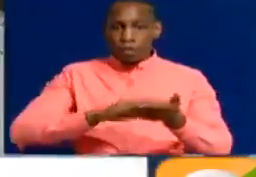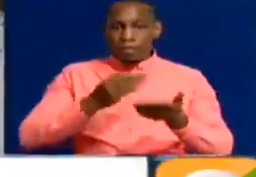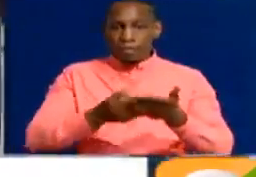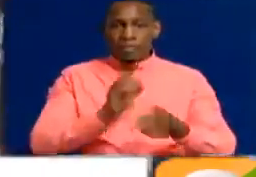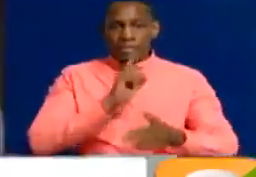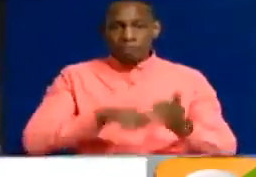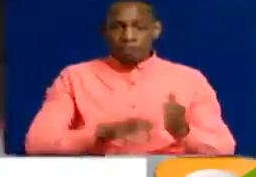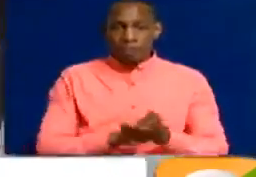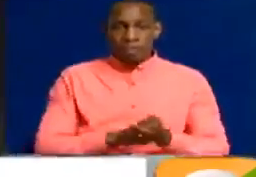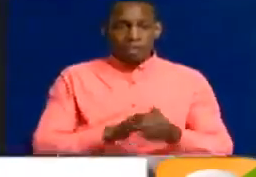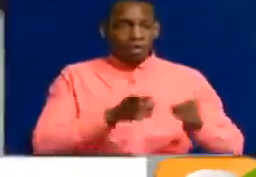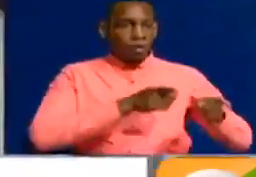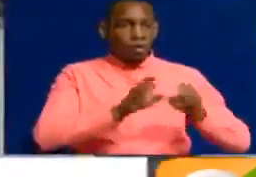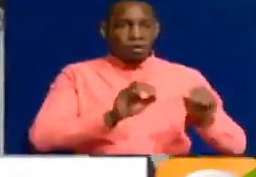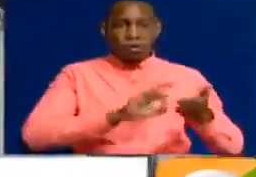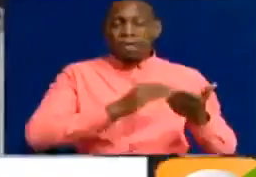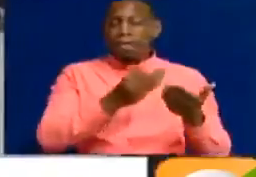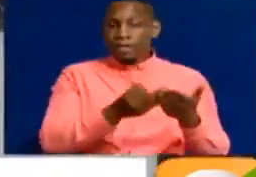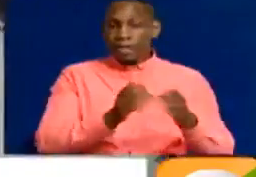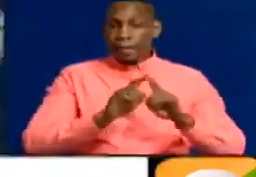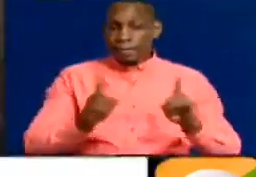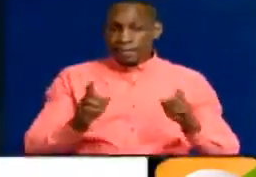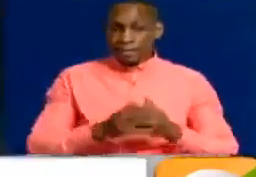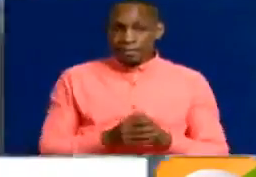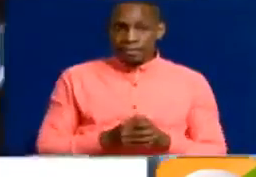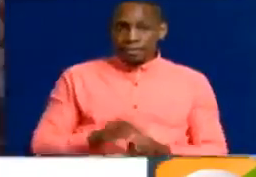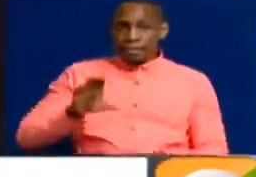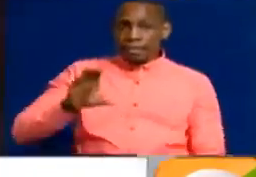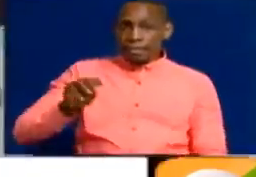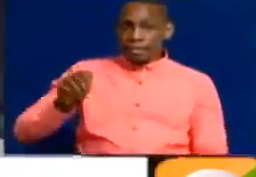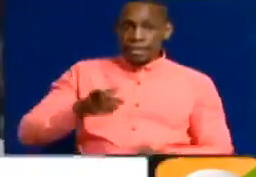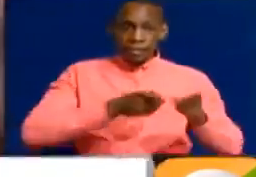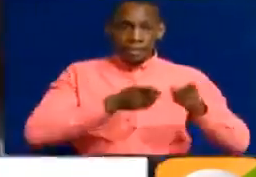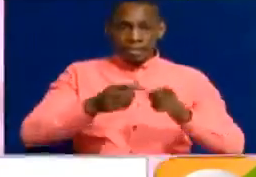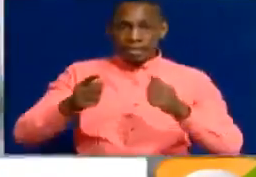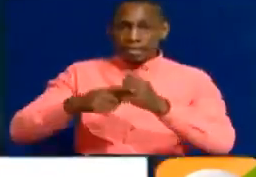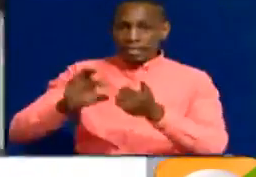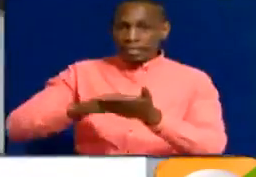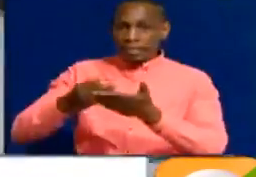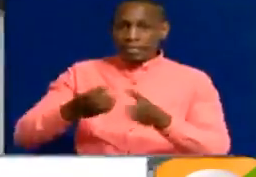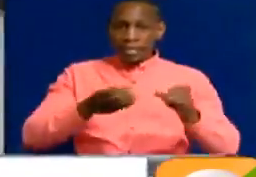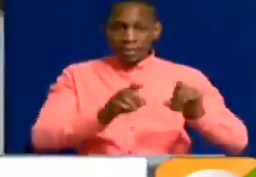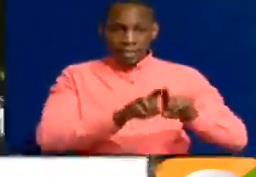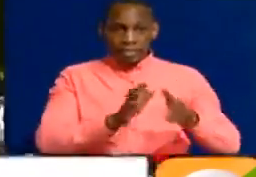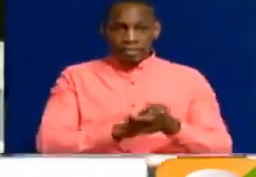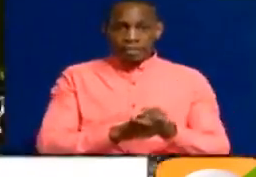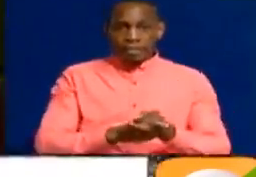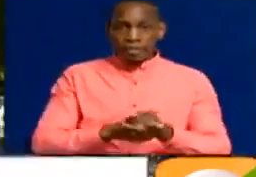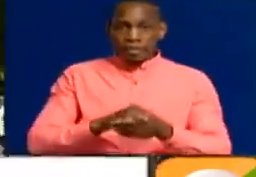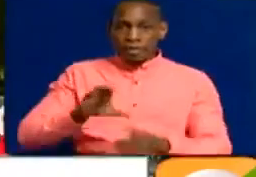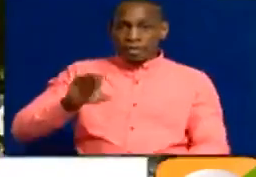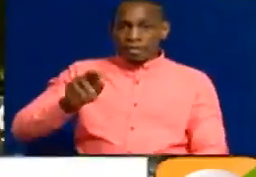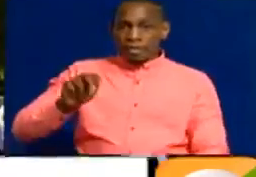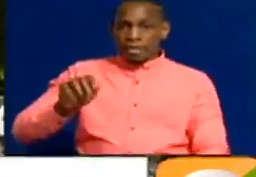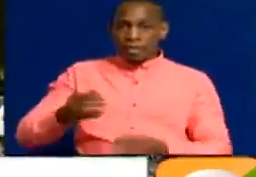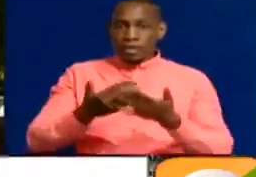Project Notes are unregulated funds. However, the CMA regulates six funds by the company under Cytonn